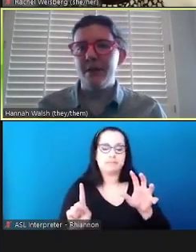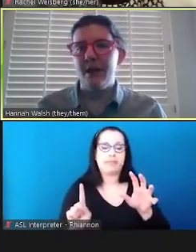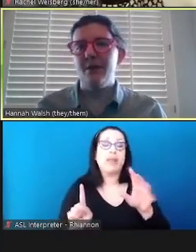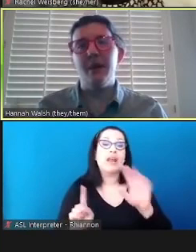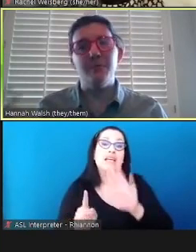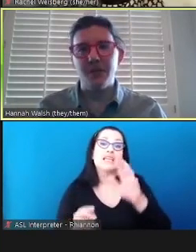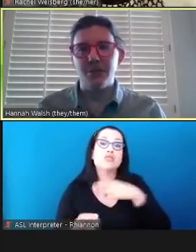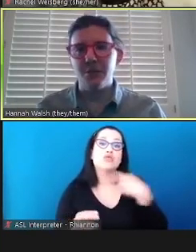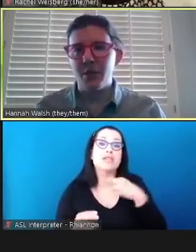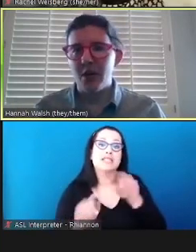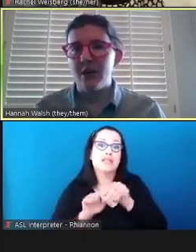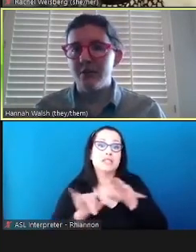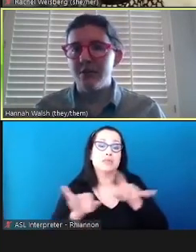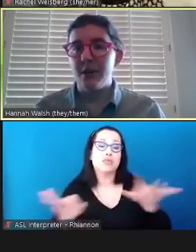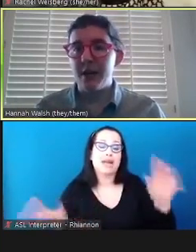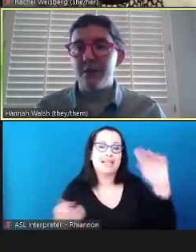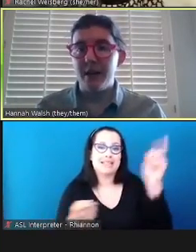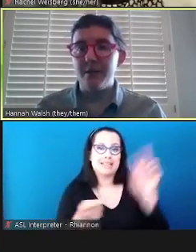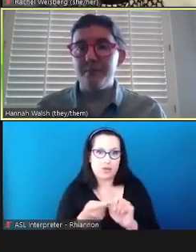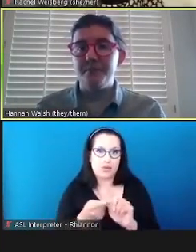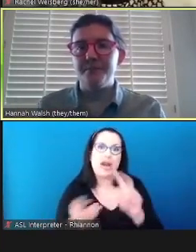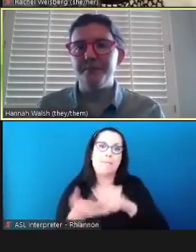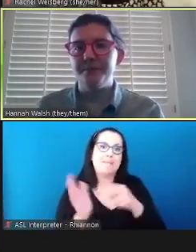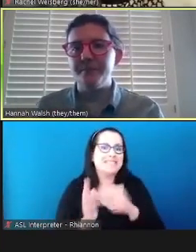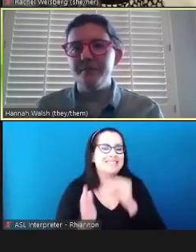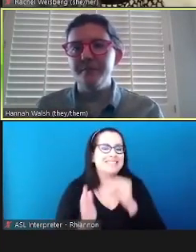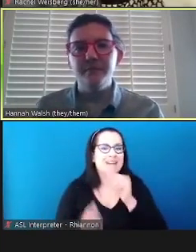go down and potentially wouldn't cause a direct threat.